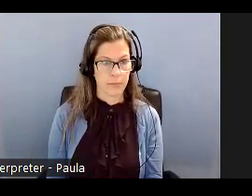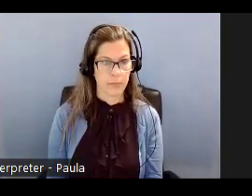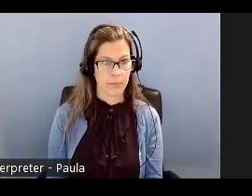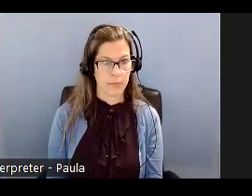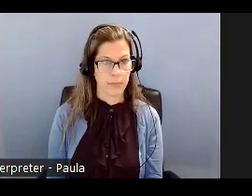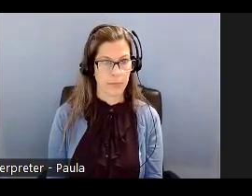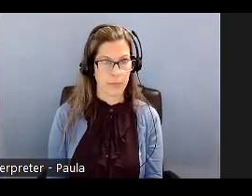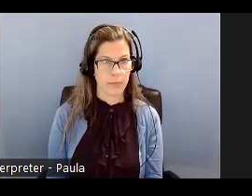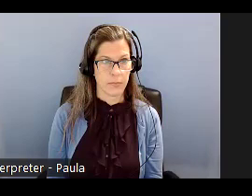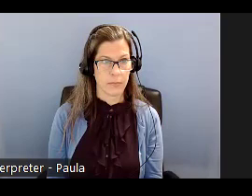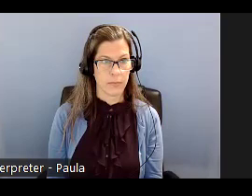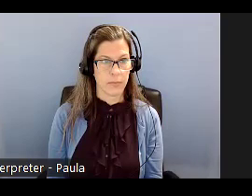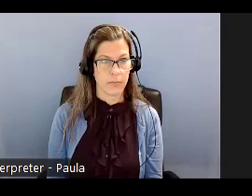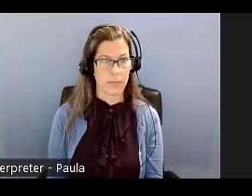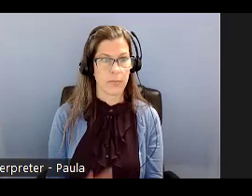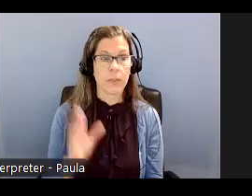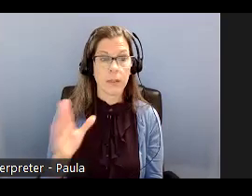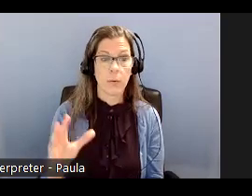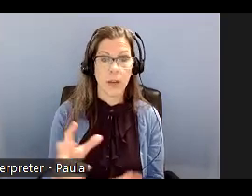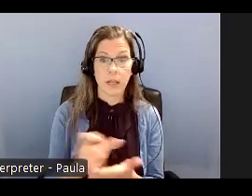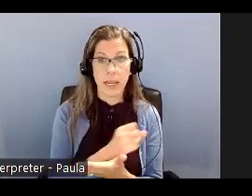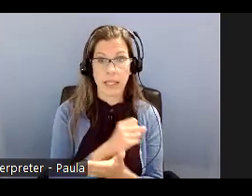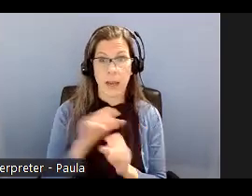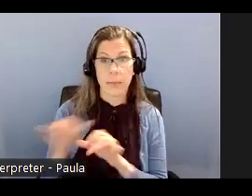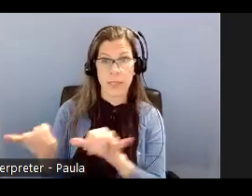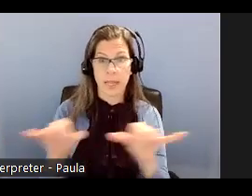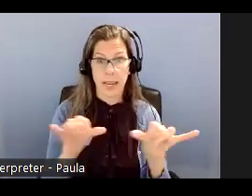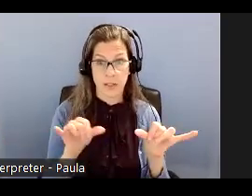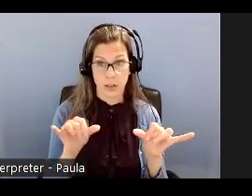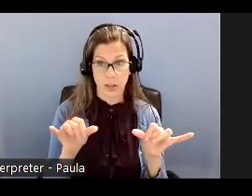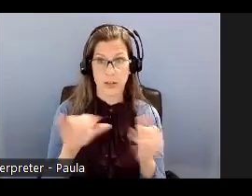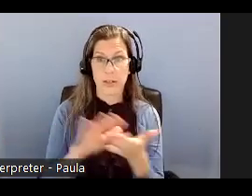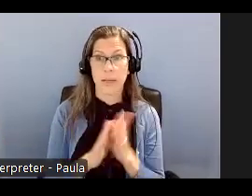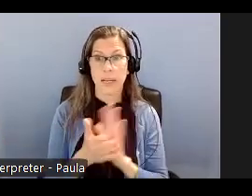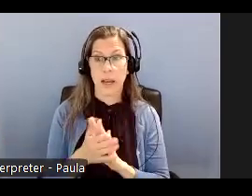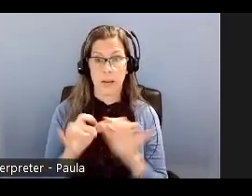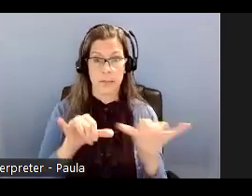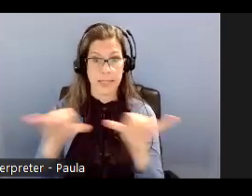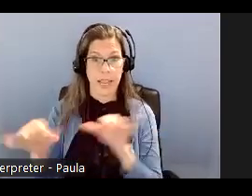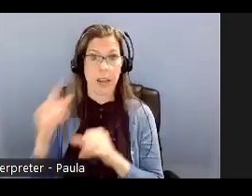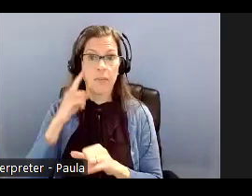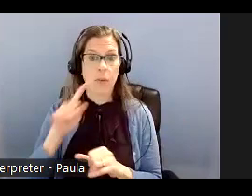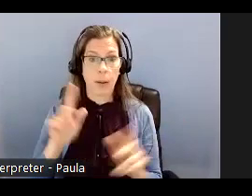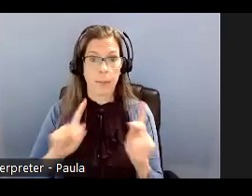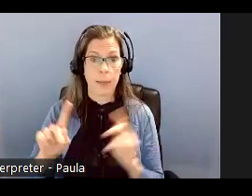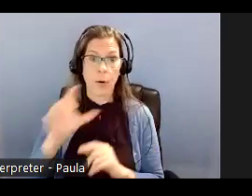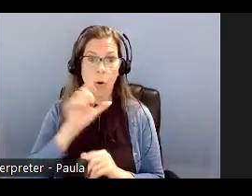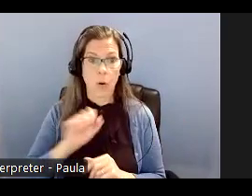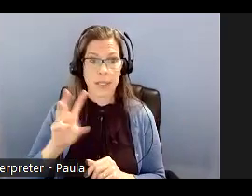Will income standards for Apple Health expansion be the same for people 65 plus?